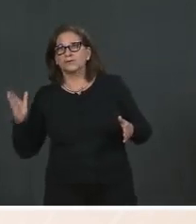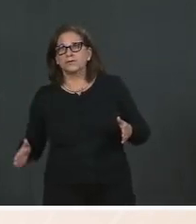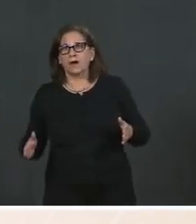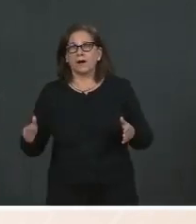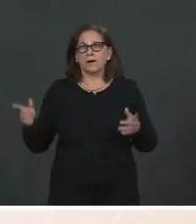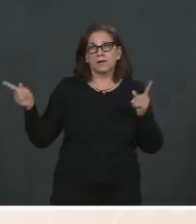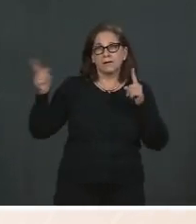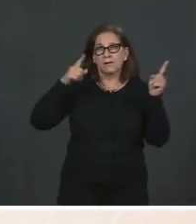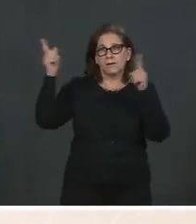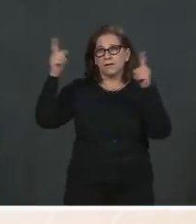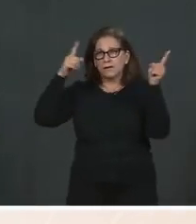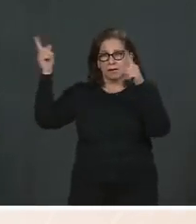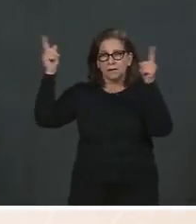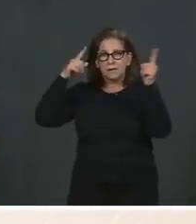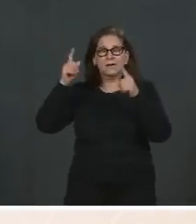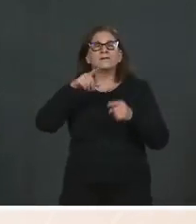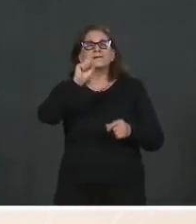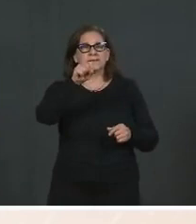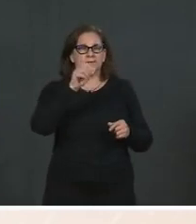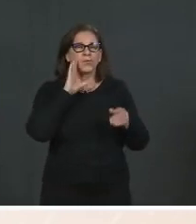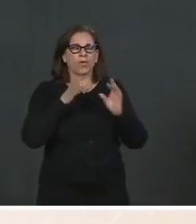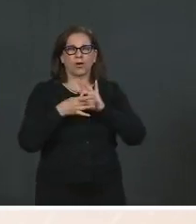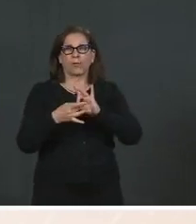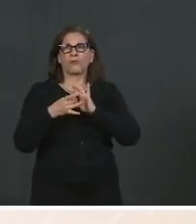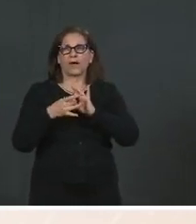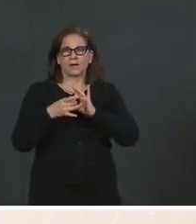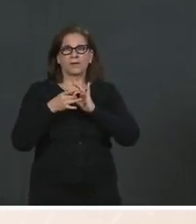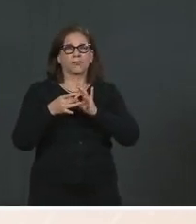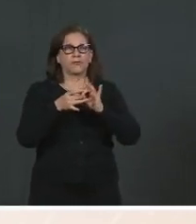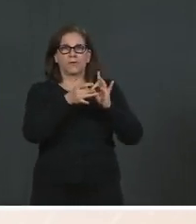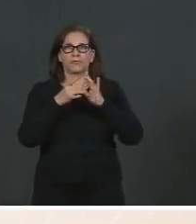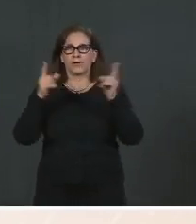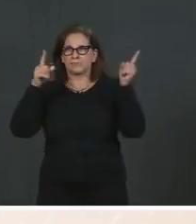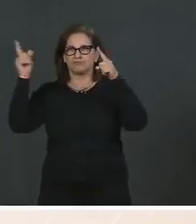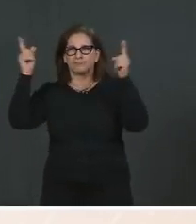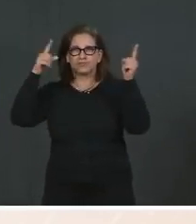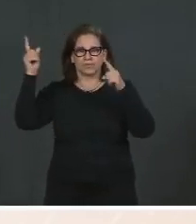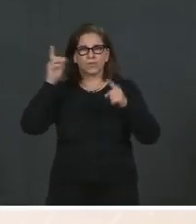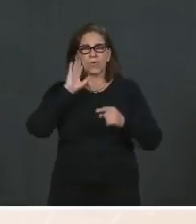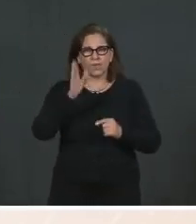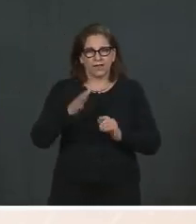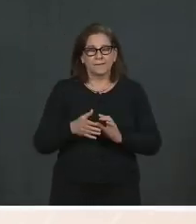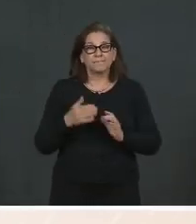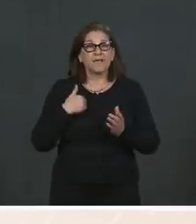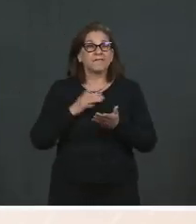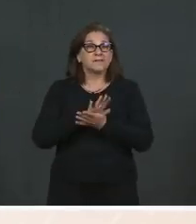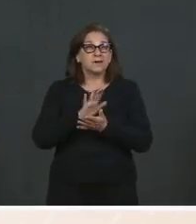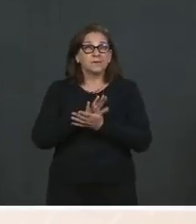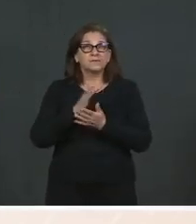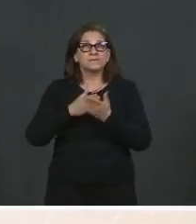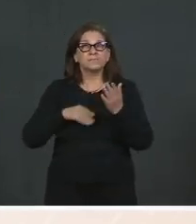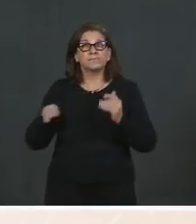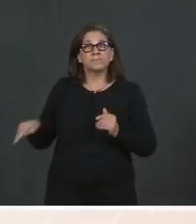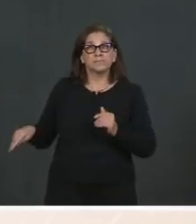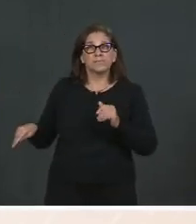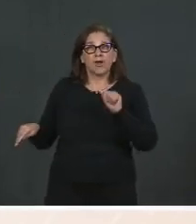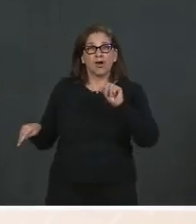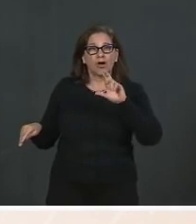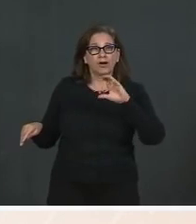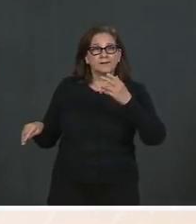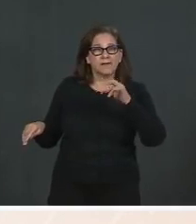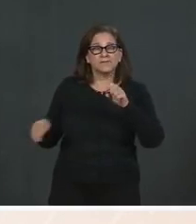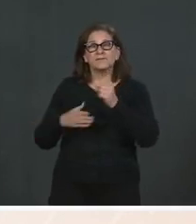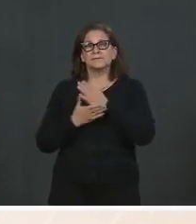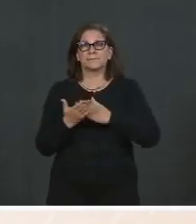many documents that some believe we have here that may not be here. They might be in the archives, so I think we'll have to look and see what documents they are. I'll talk to